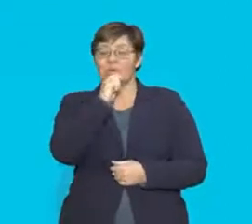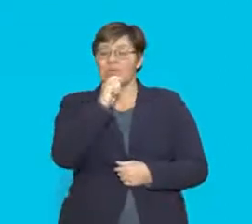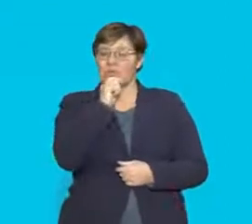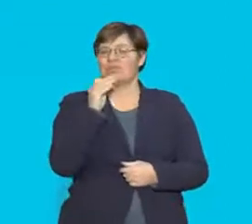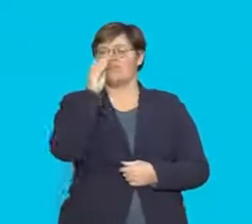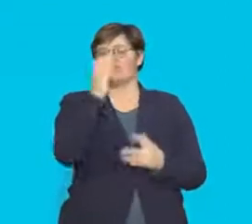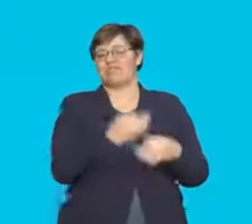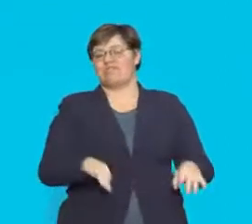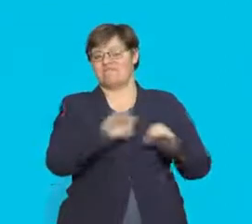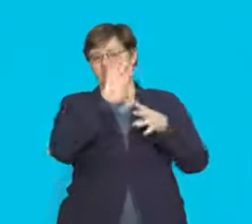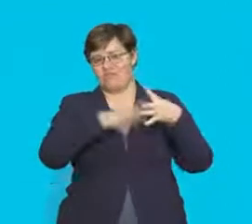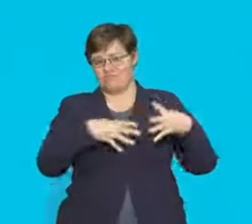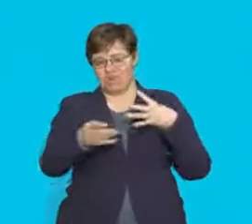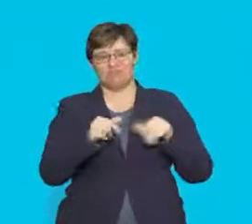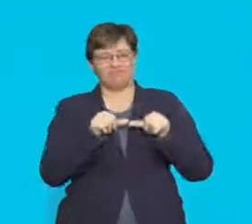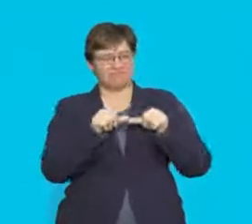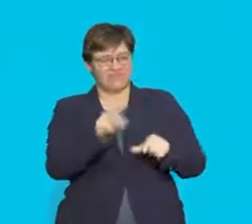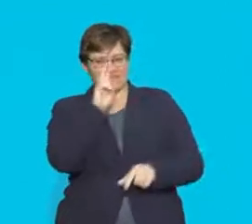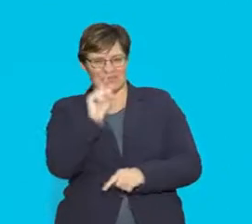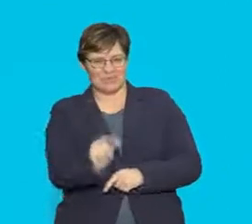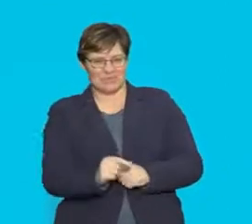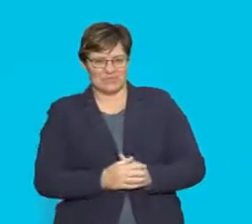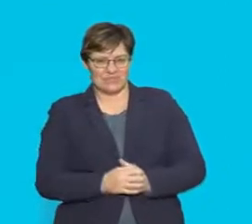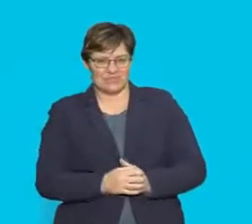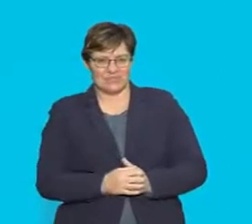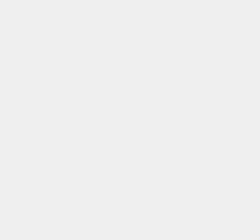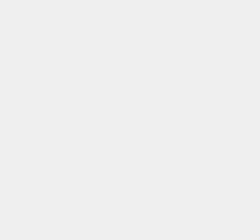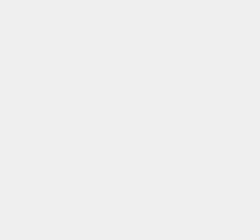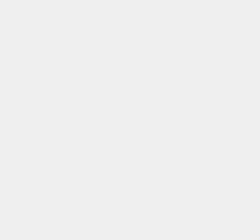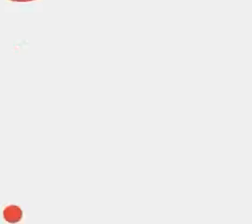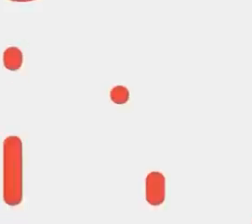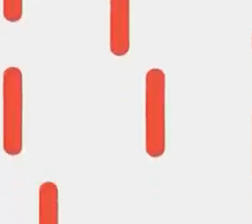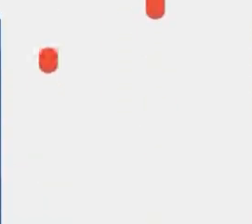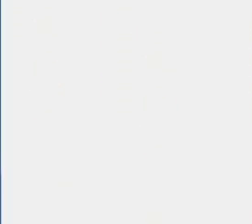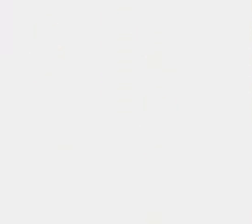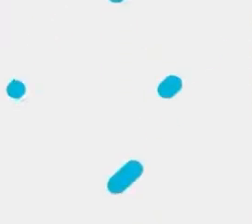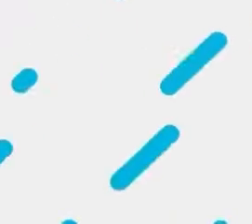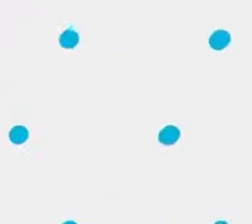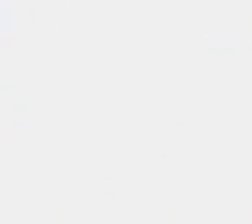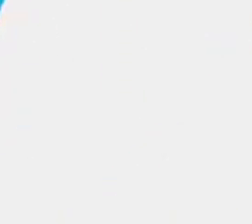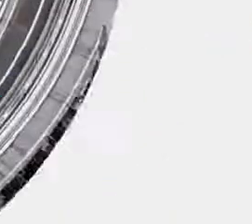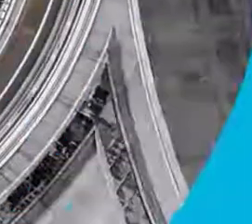future value formula. Please stay tuned, I'll be back just now.